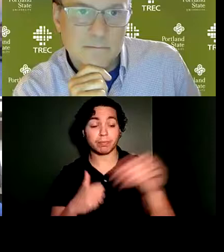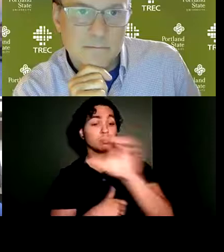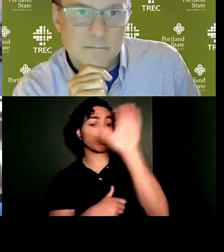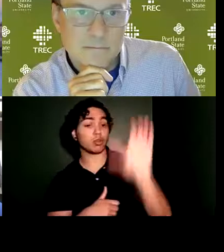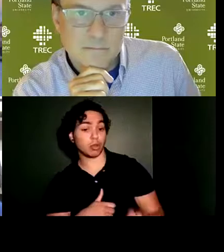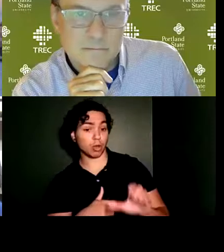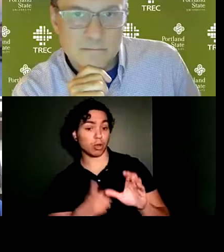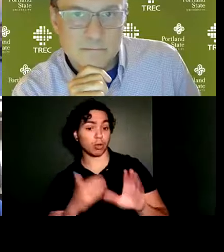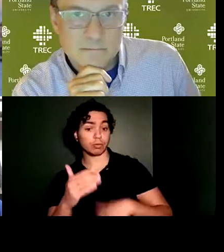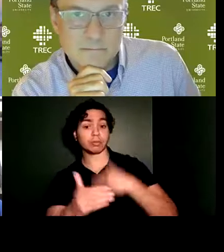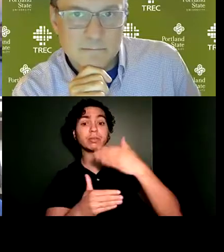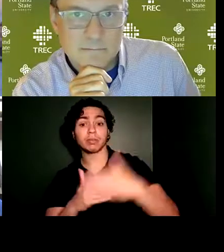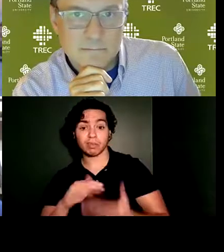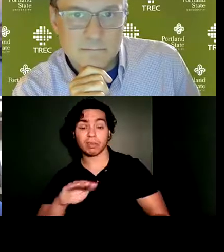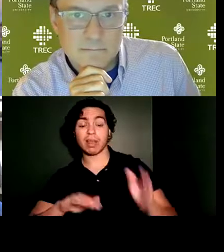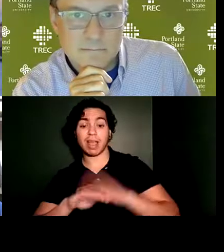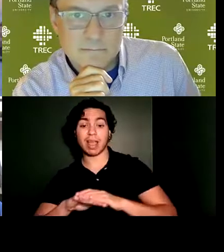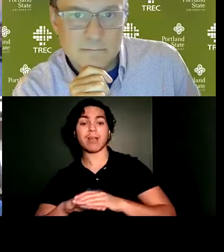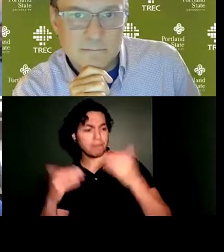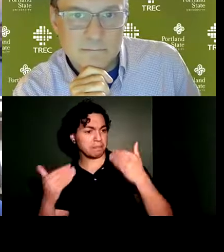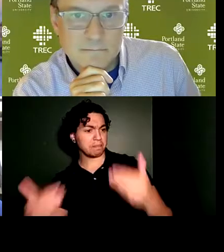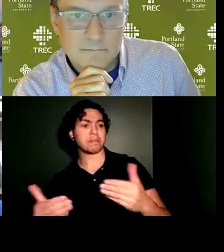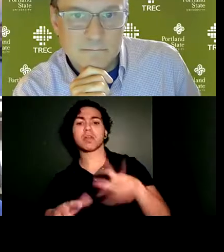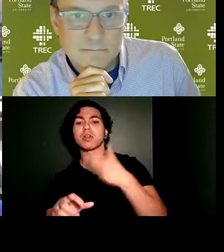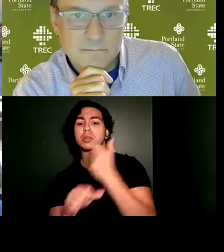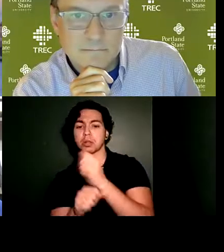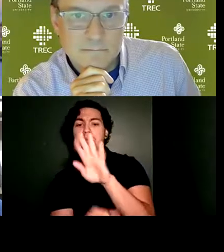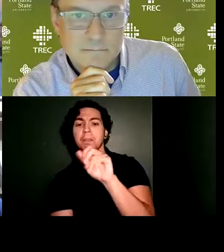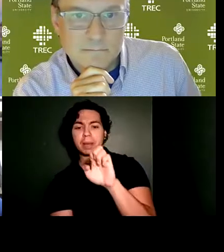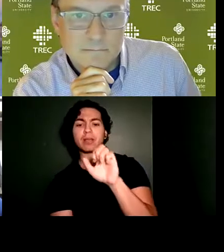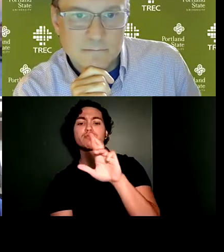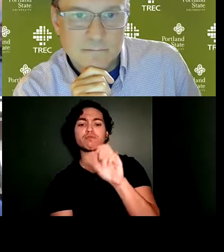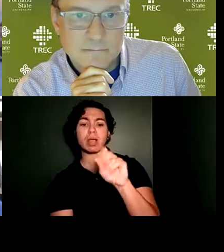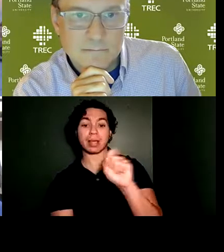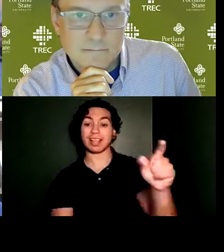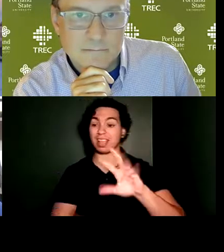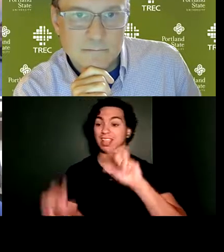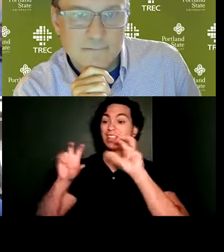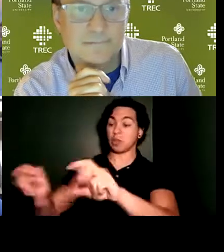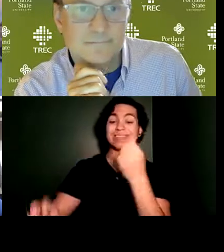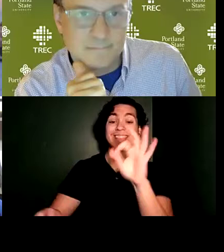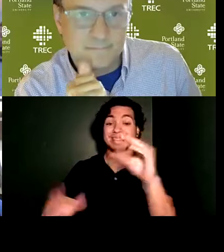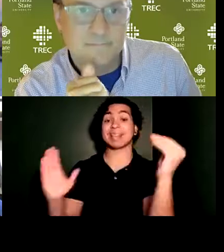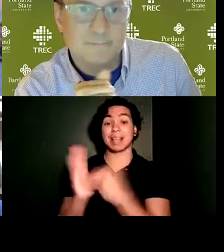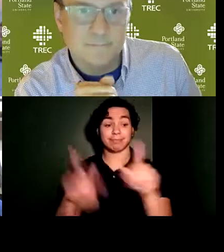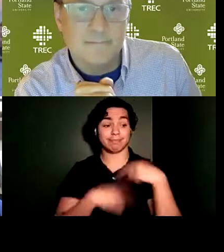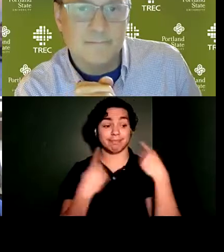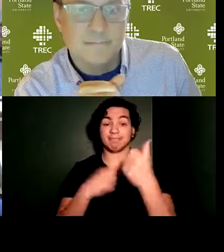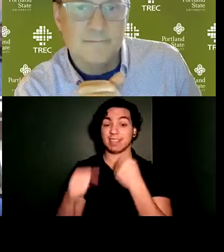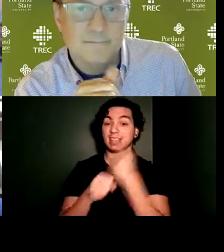said you can lock to bike racks, and the city has a network of 19,000 bike racks that they've installed over the last decade. You can lock